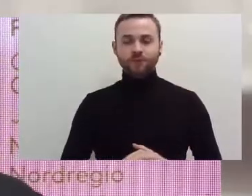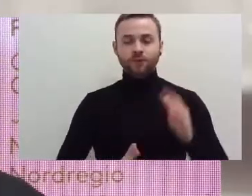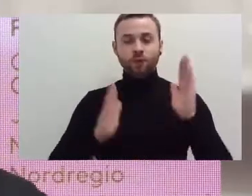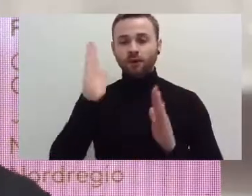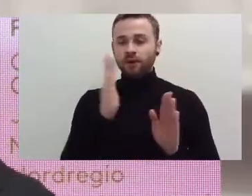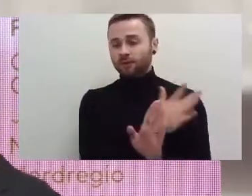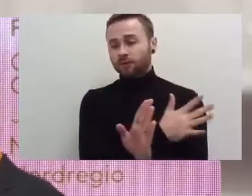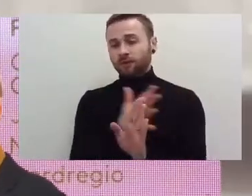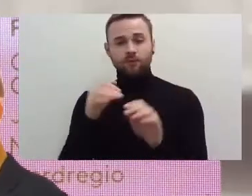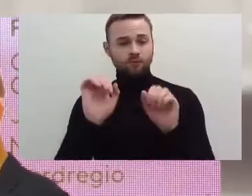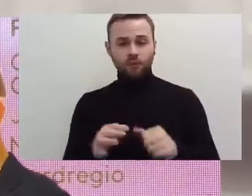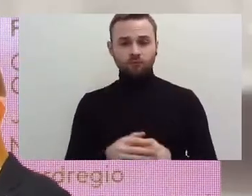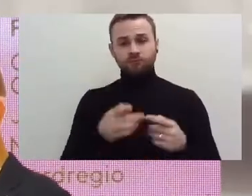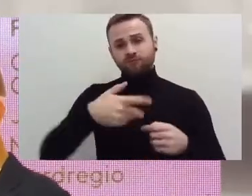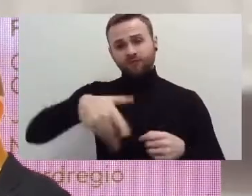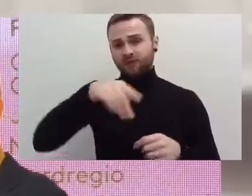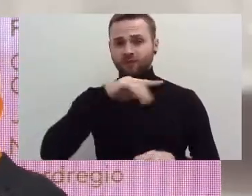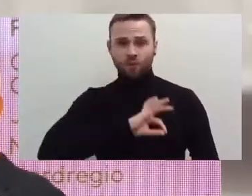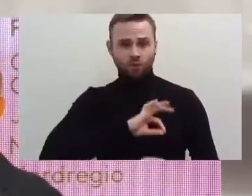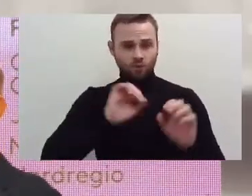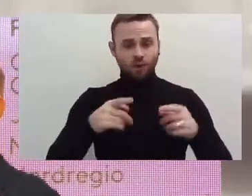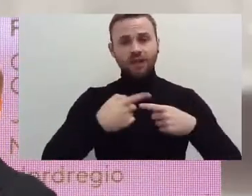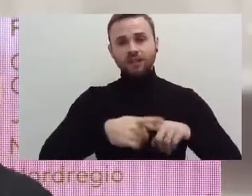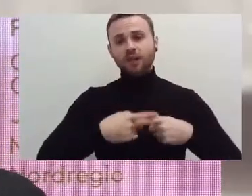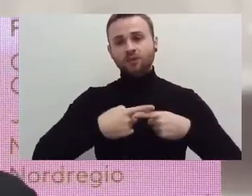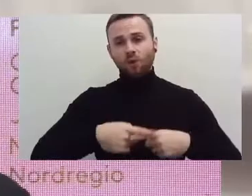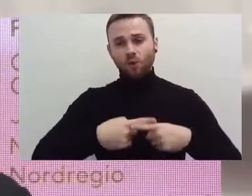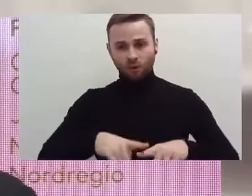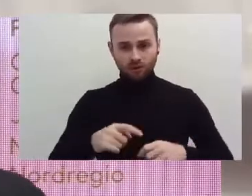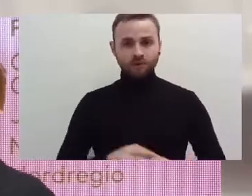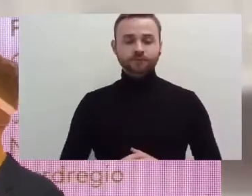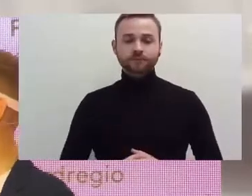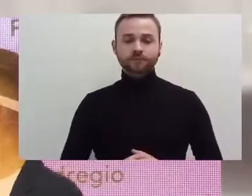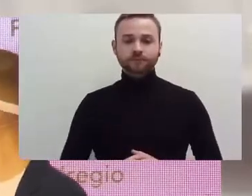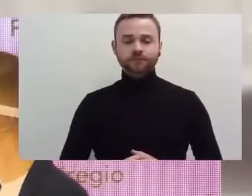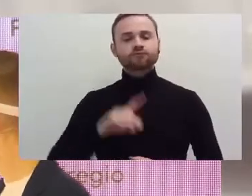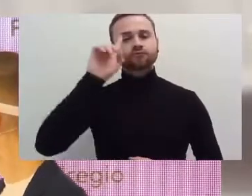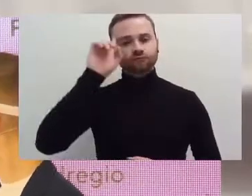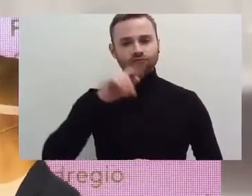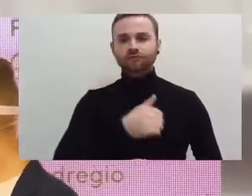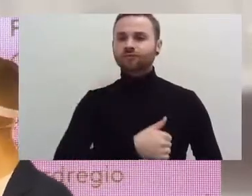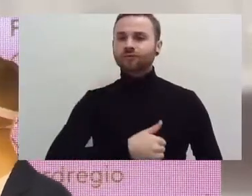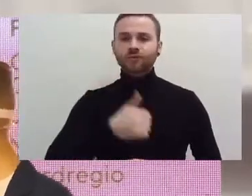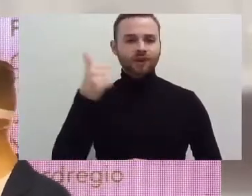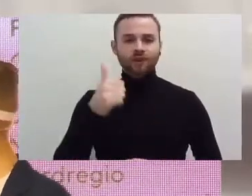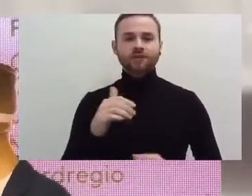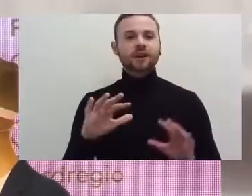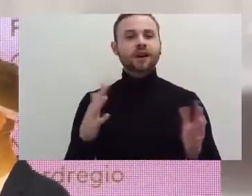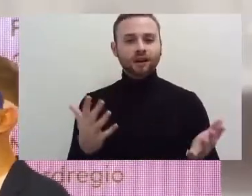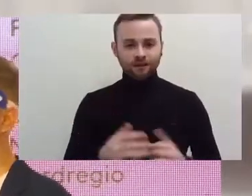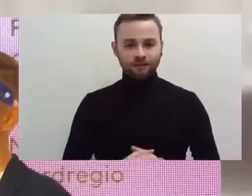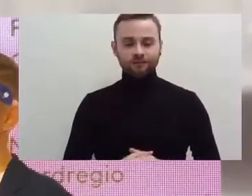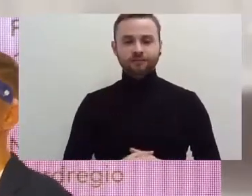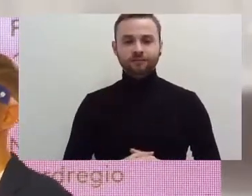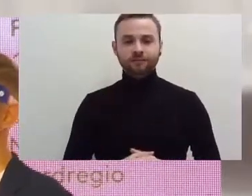saying, lead by example. So we also want to lead by example with this conference, accumulating all possible stakeholders once